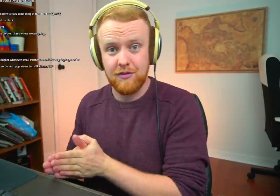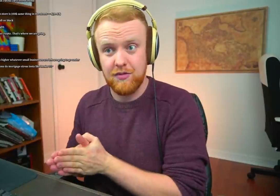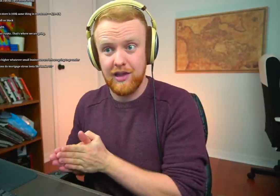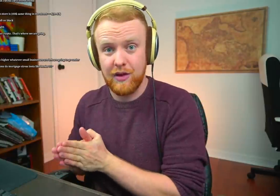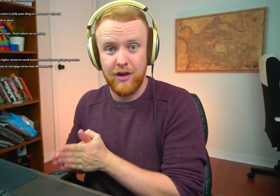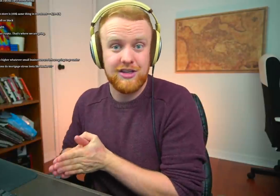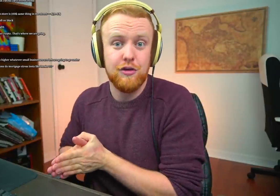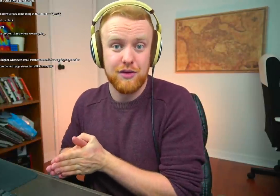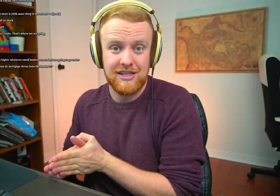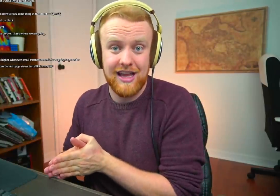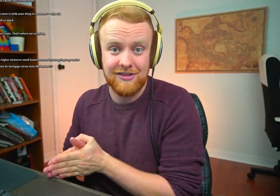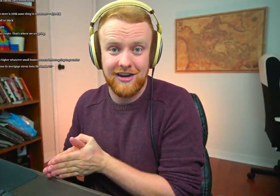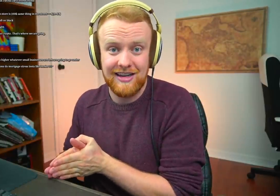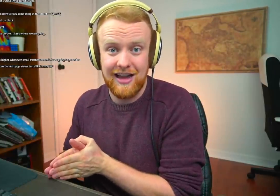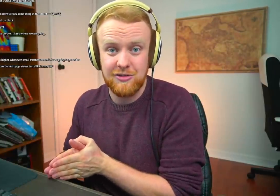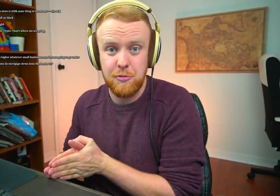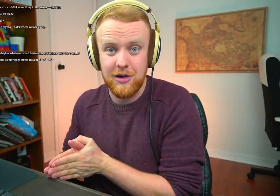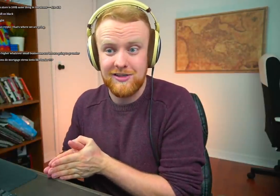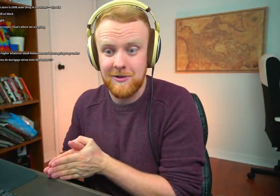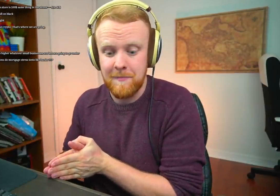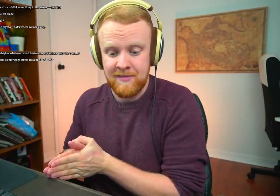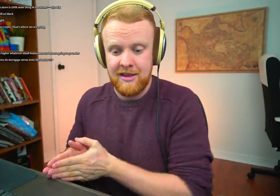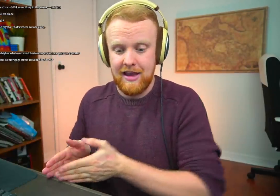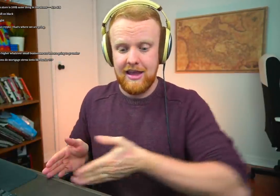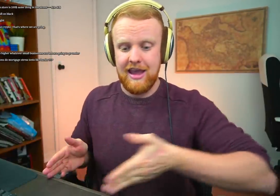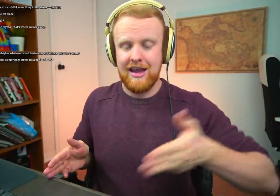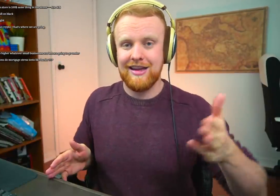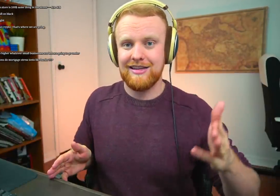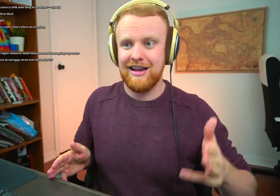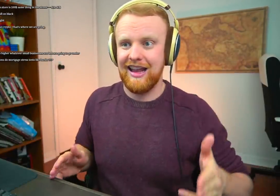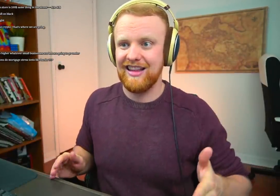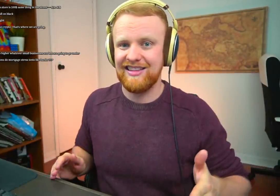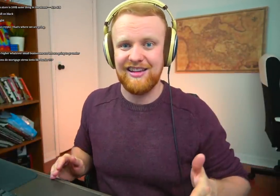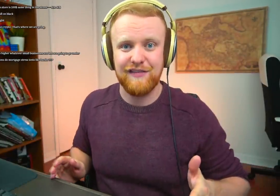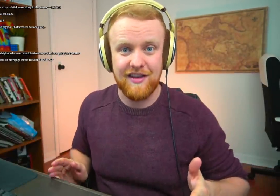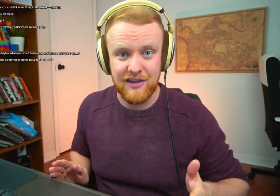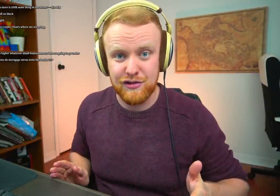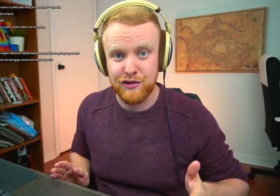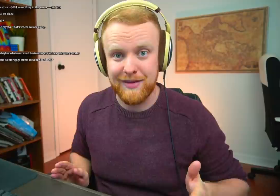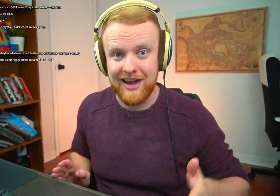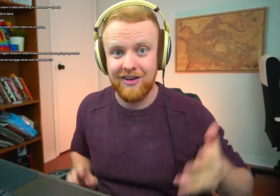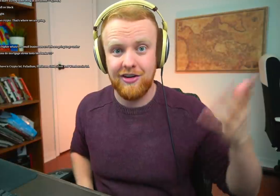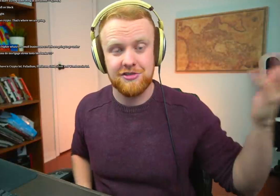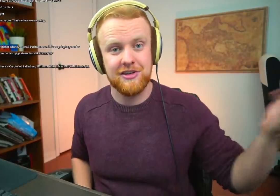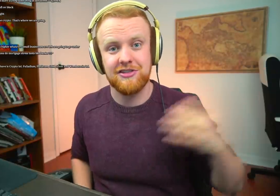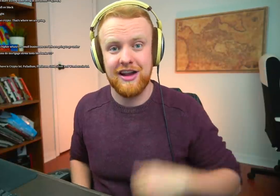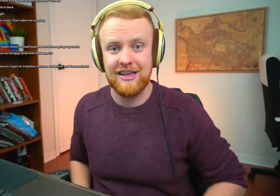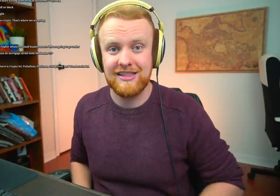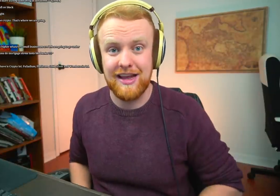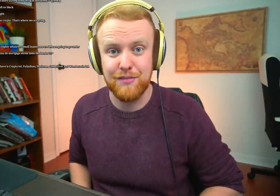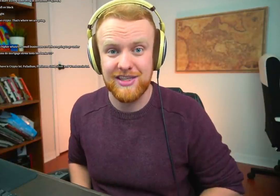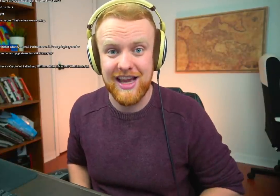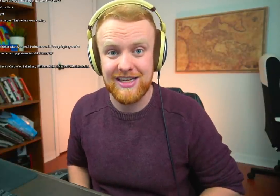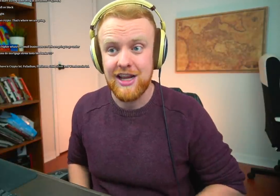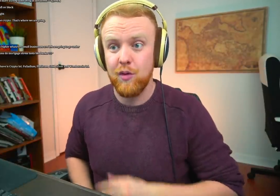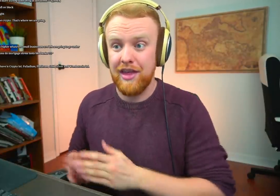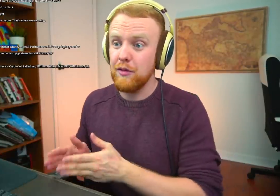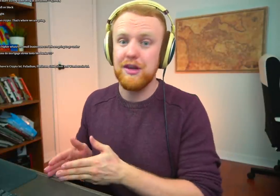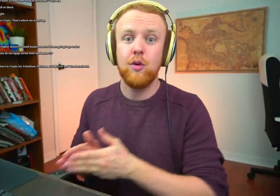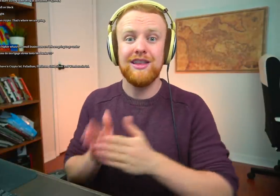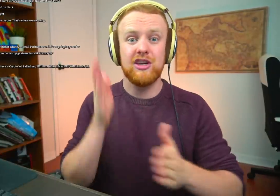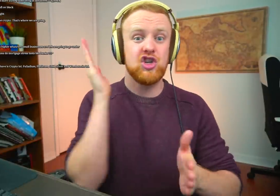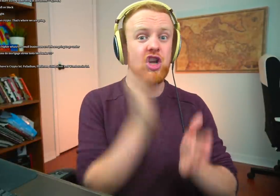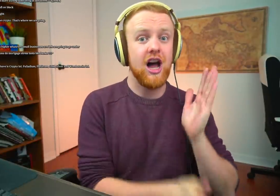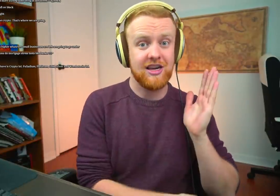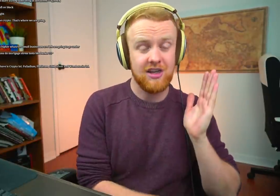it for 2% right now, 2.2, let's say 5 years from now, interest rates are at 10%. Well, that would